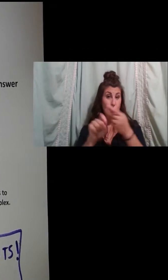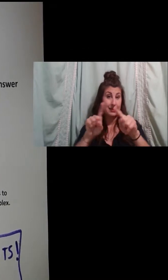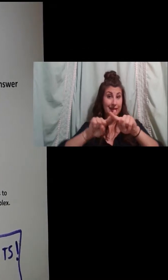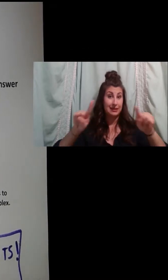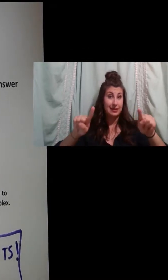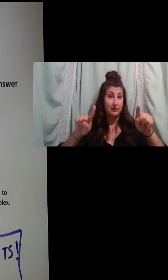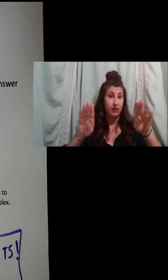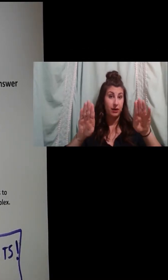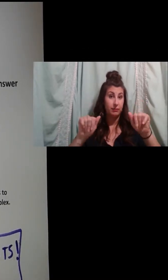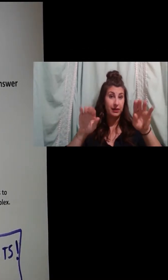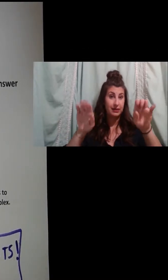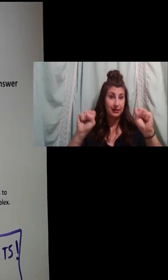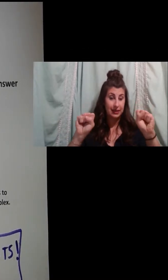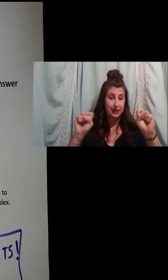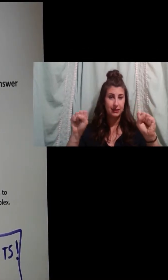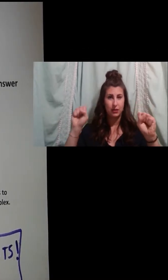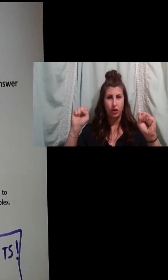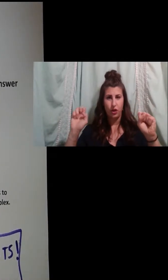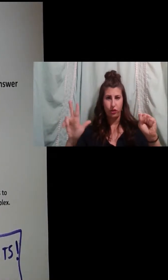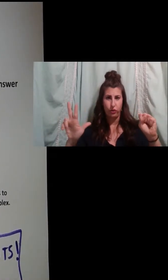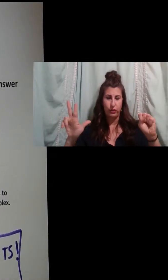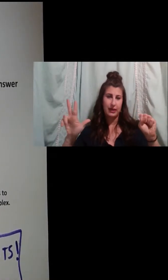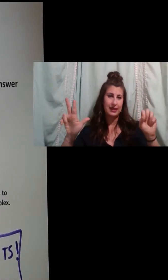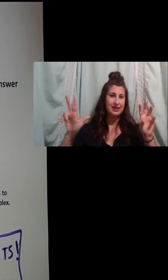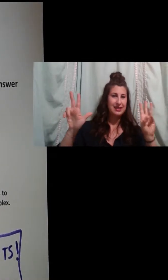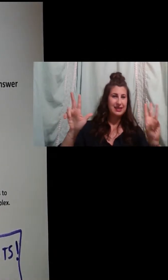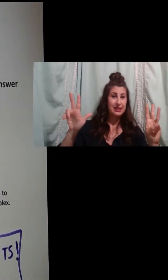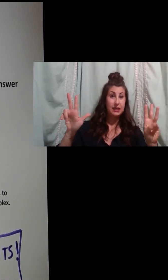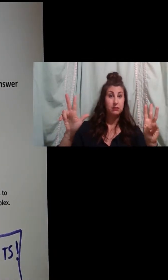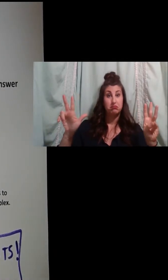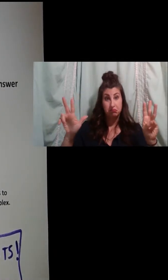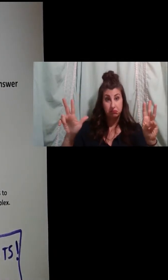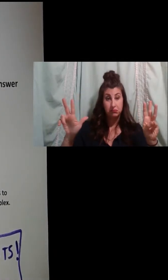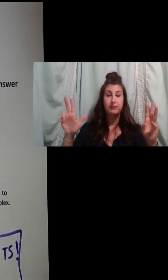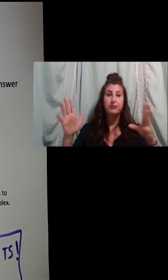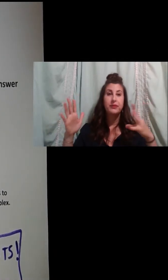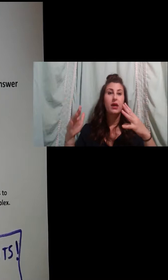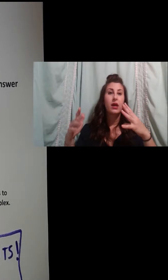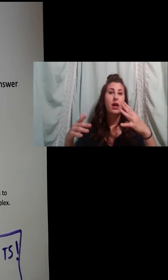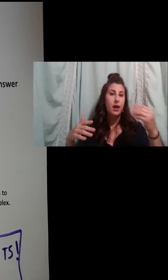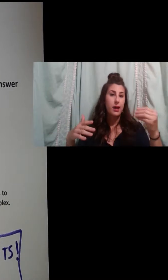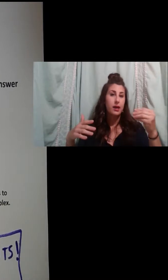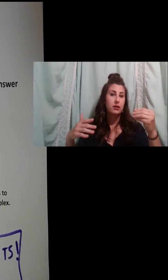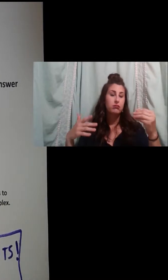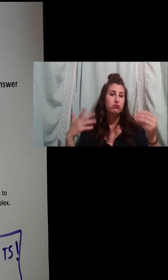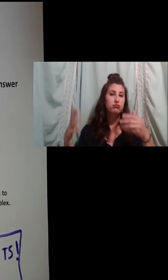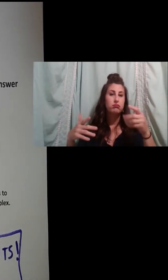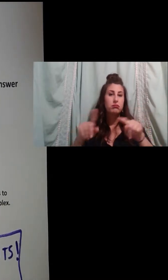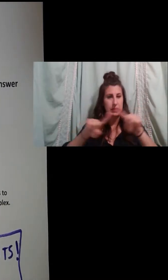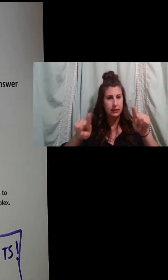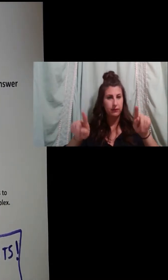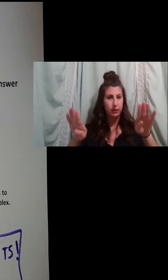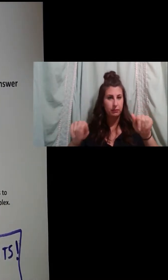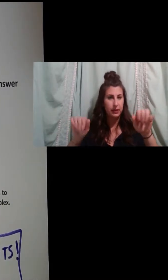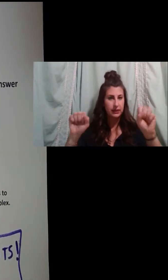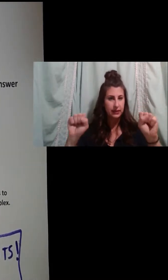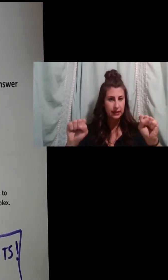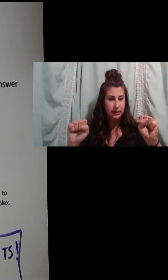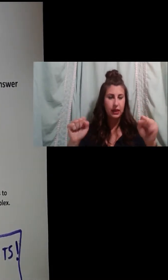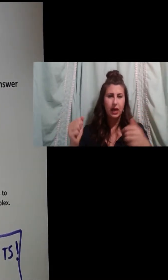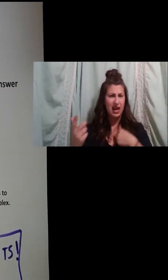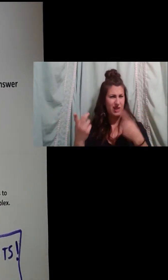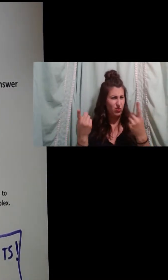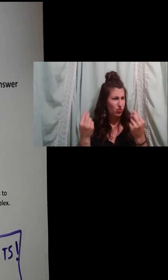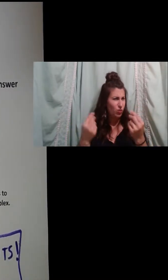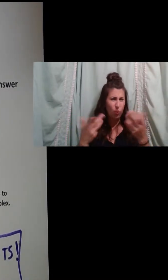exponents with different bases, this base is 3, this base is 6, and they're different bases,